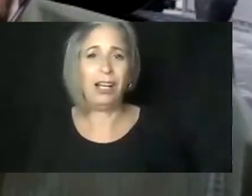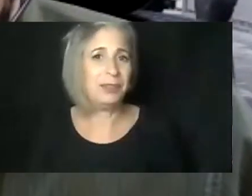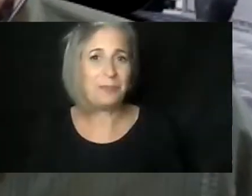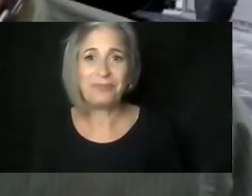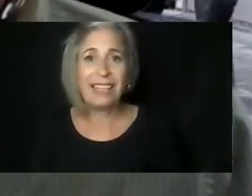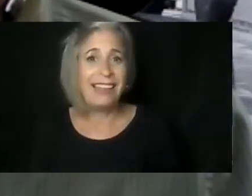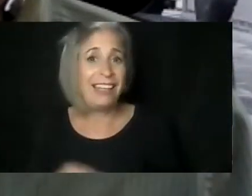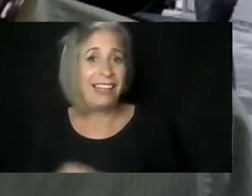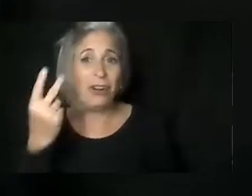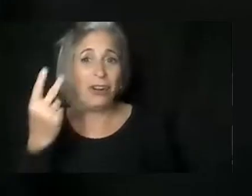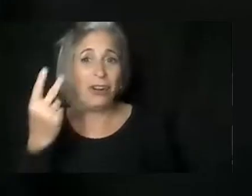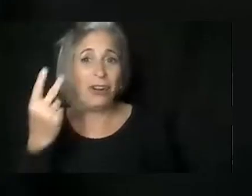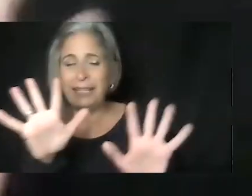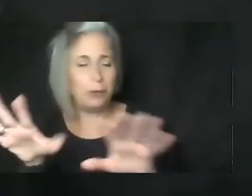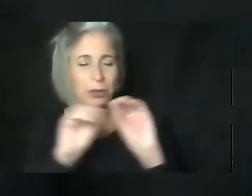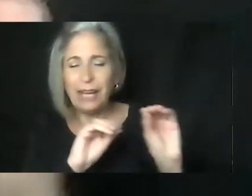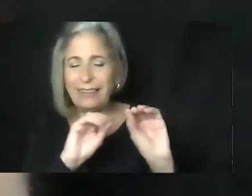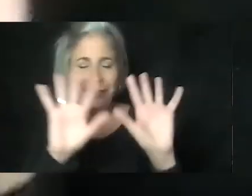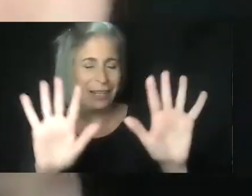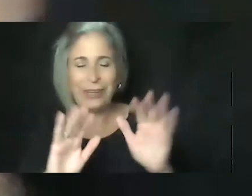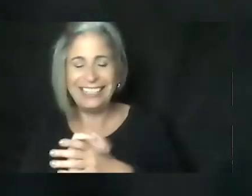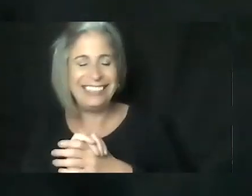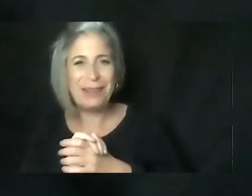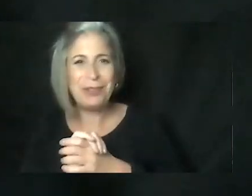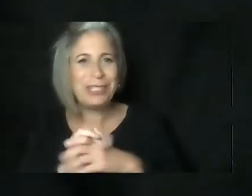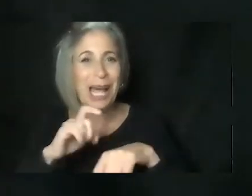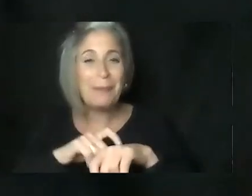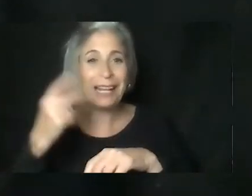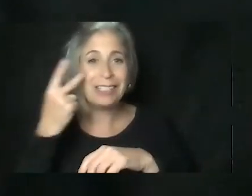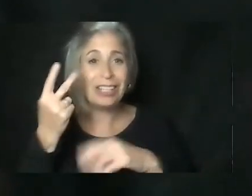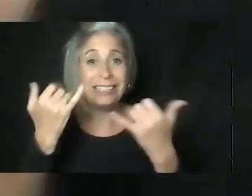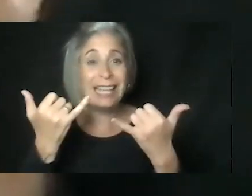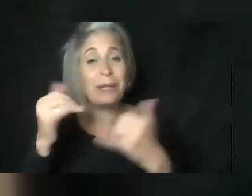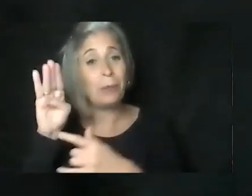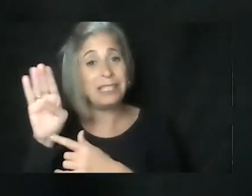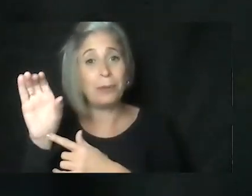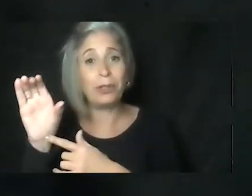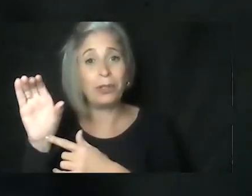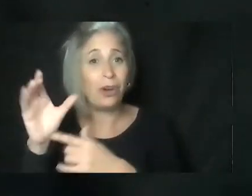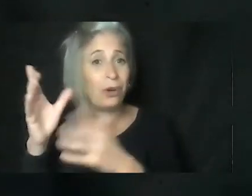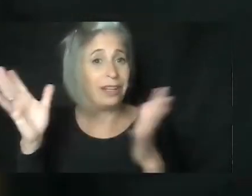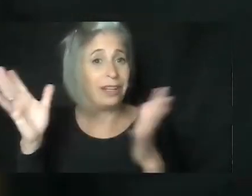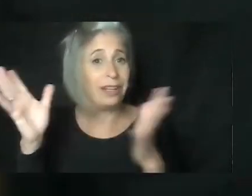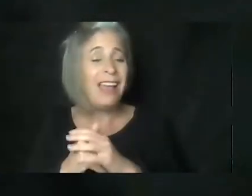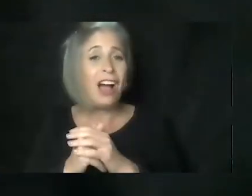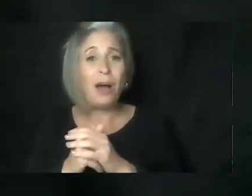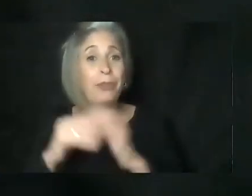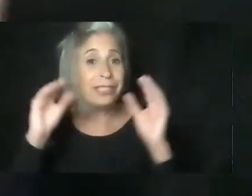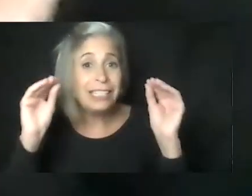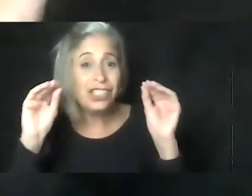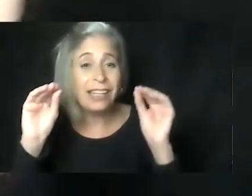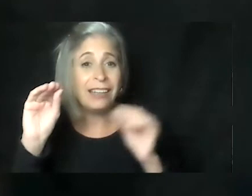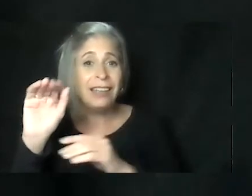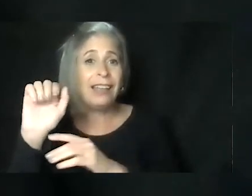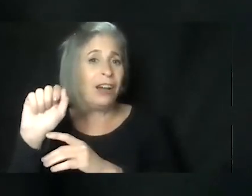That's awesome. And I saw something, and then we'll move on. I don't want to take up too much time, but I saw today when I was at Boca Code again,